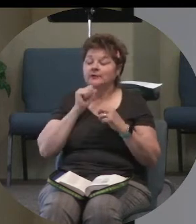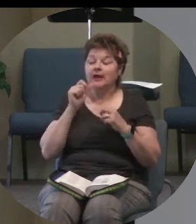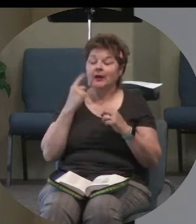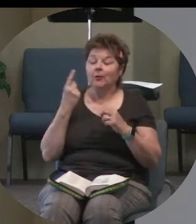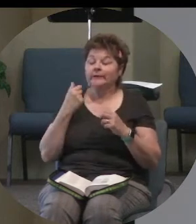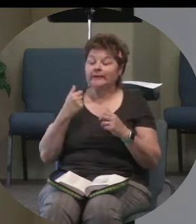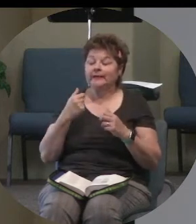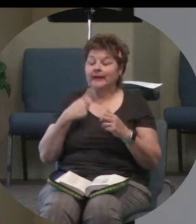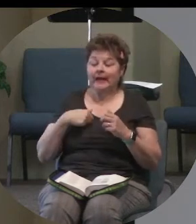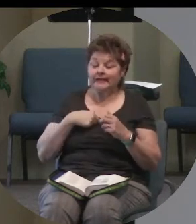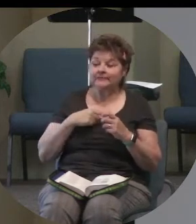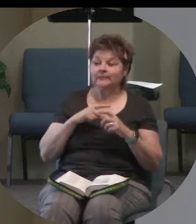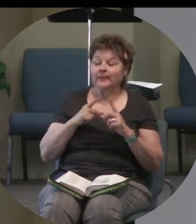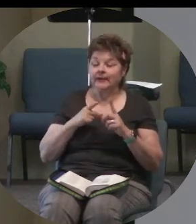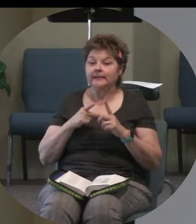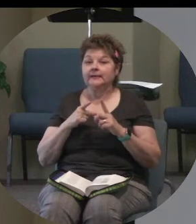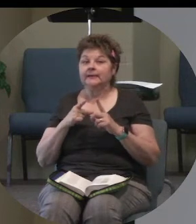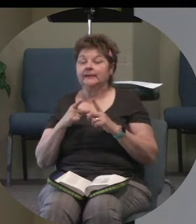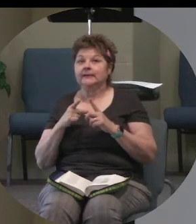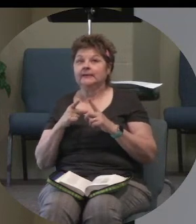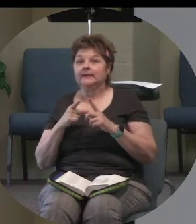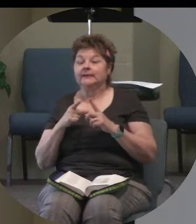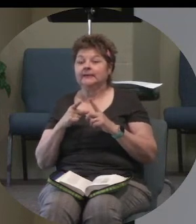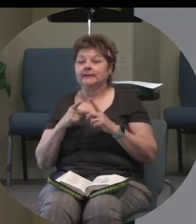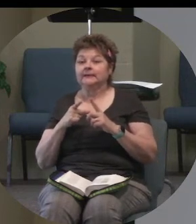Does our pressure that we're under